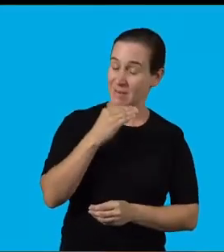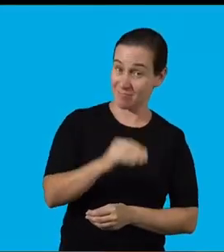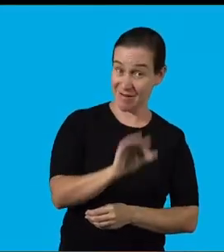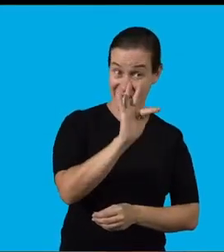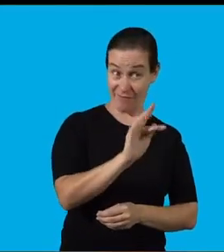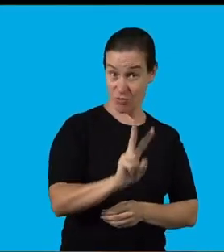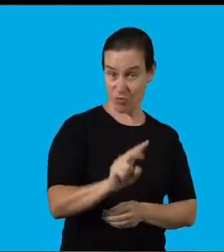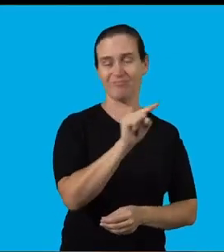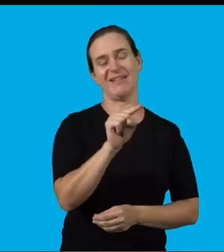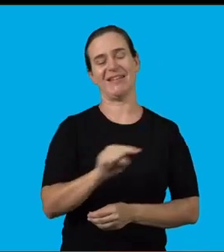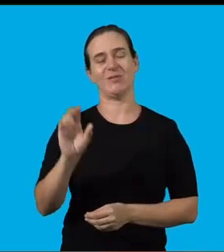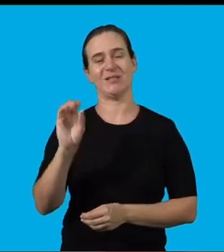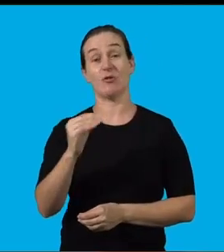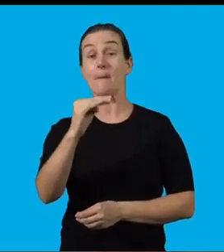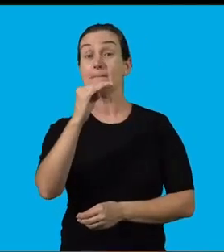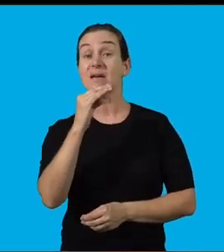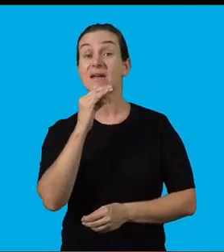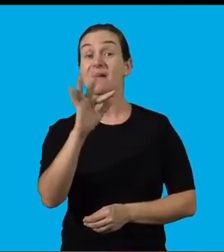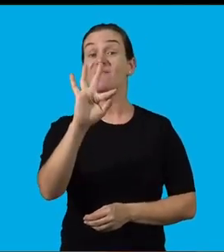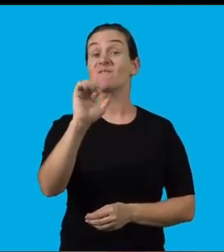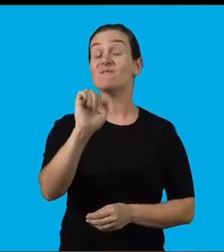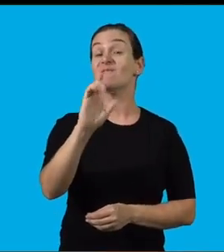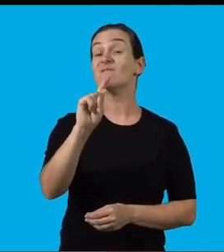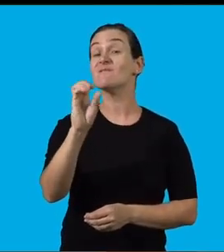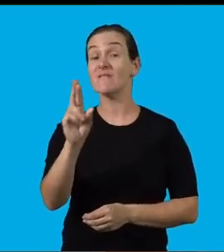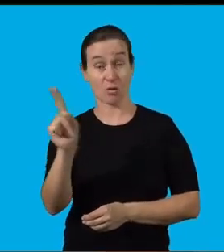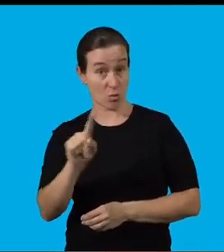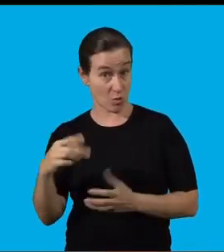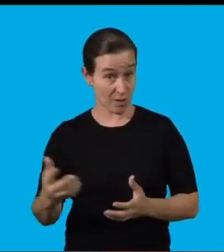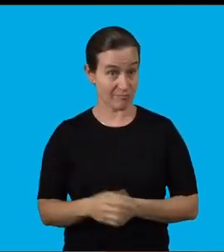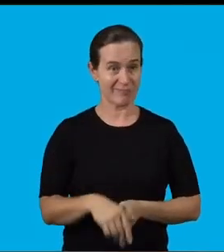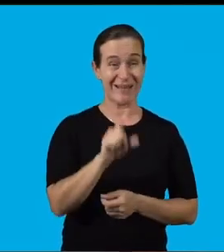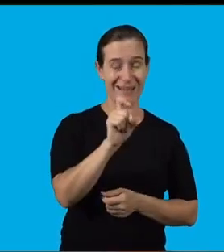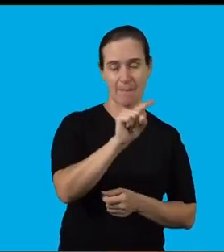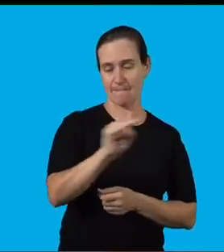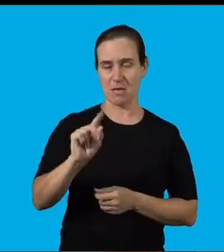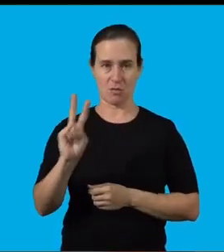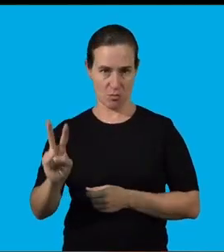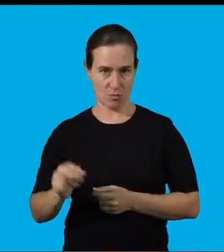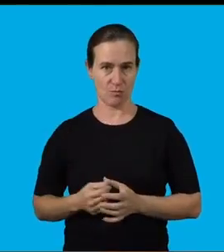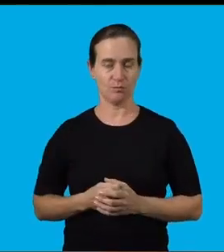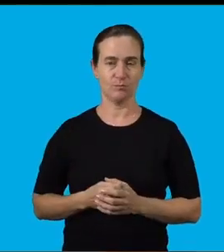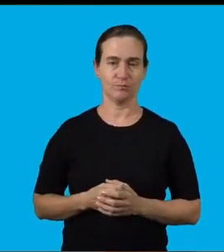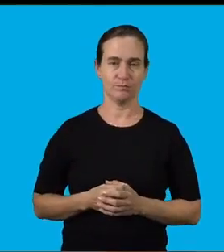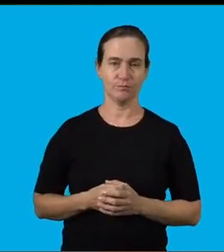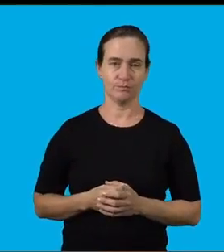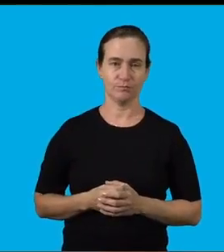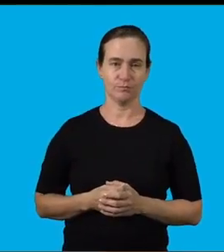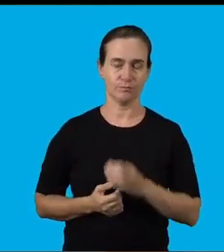tells me that f of 2 is equal to 0. Therefore, my factor is x minus